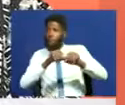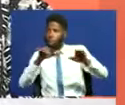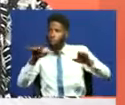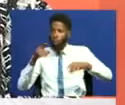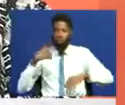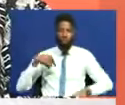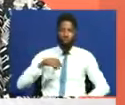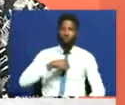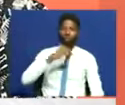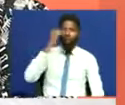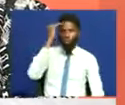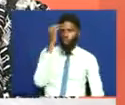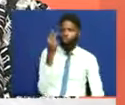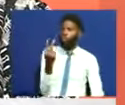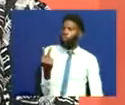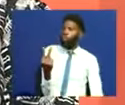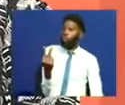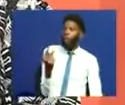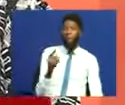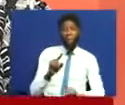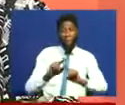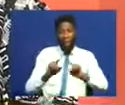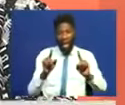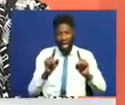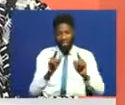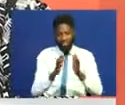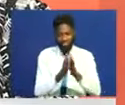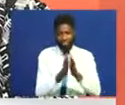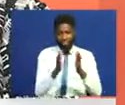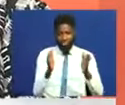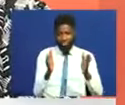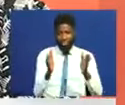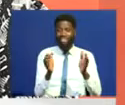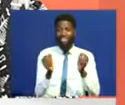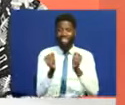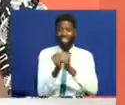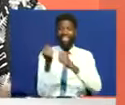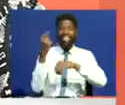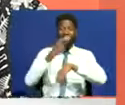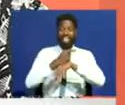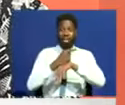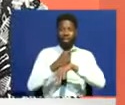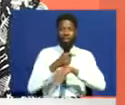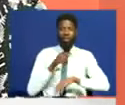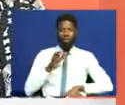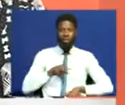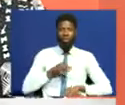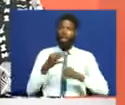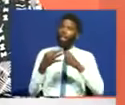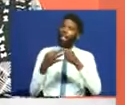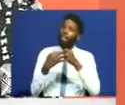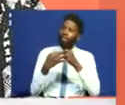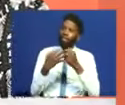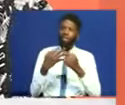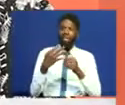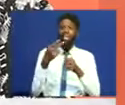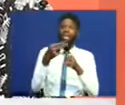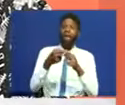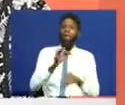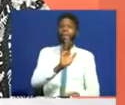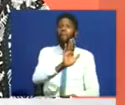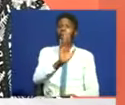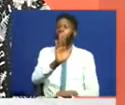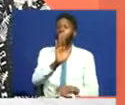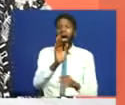cases, yet within those 10 days, there were other 8 women. And we are not seeing their names. We haven't even captured some of their